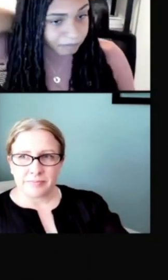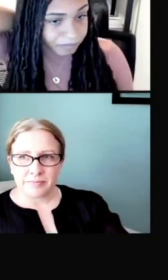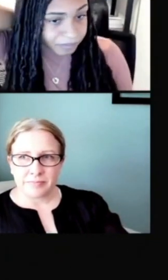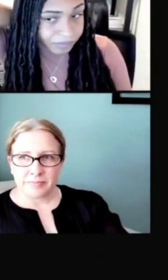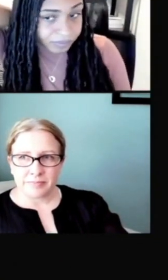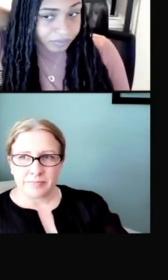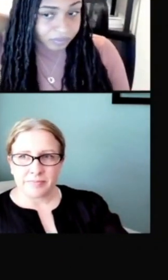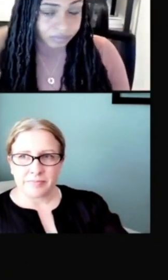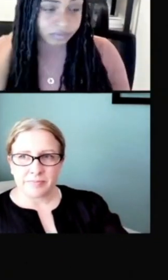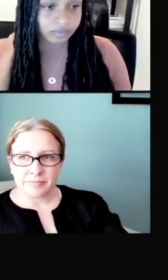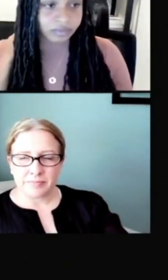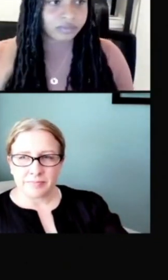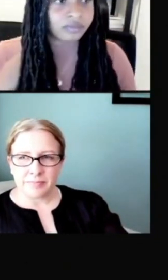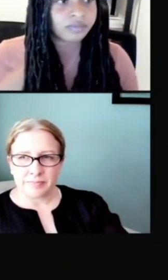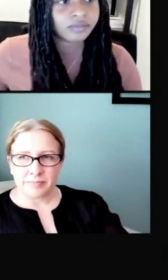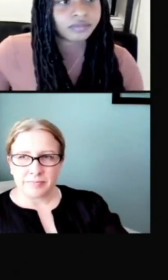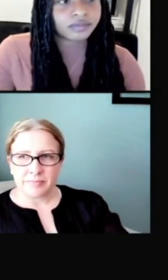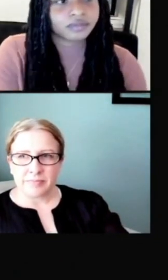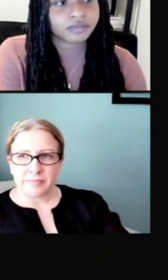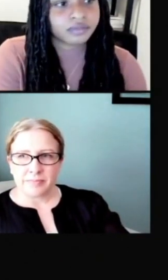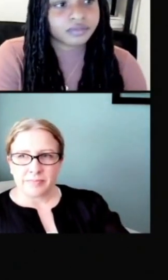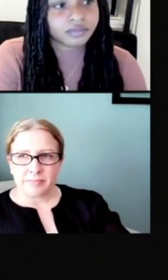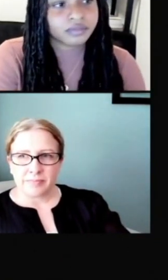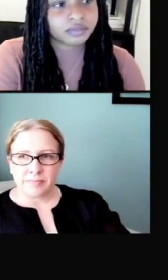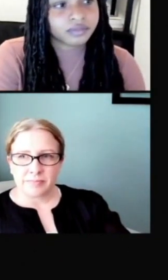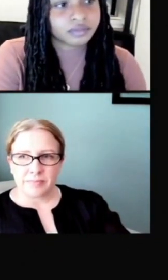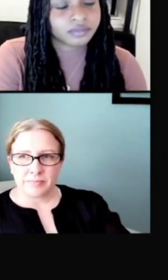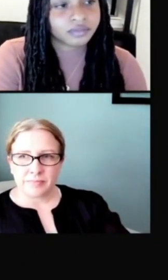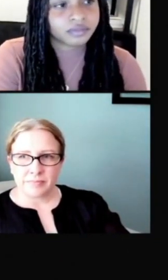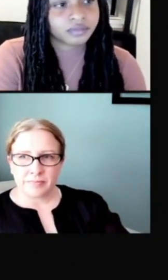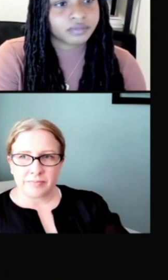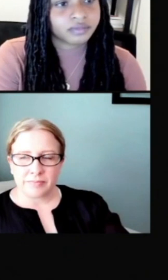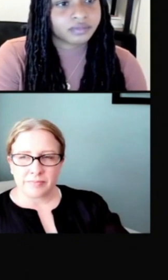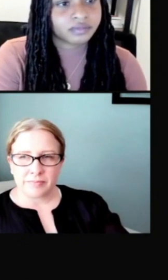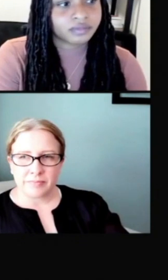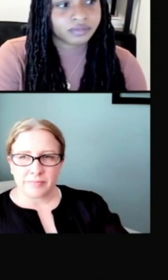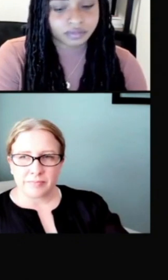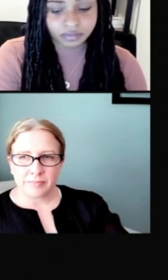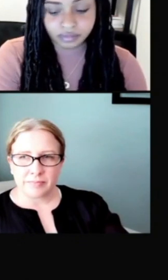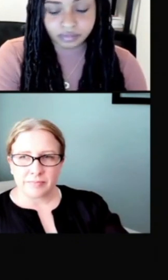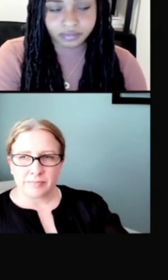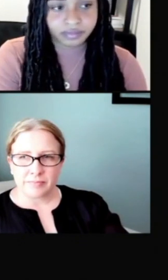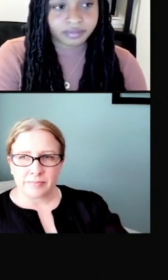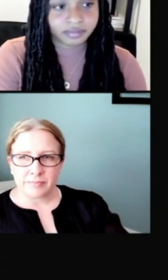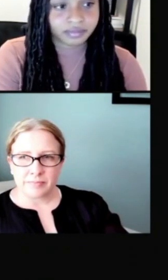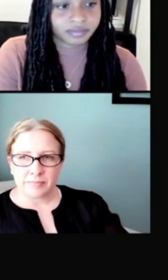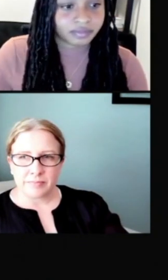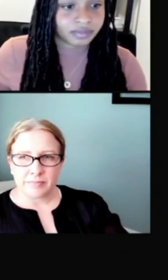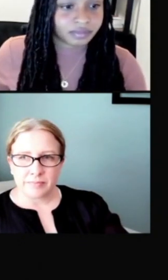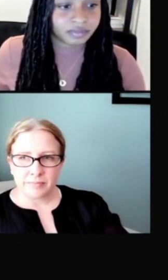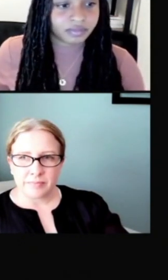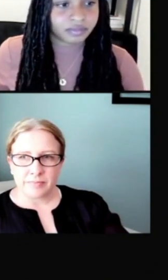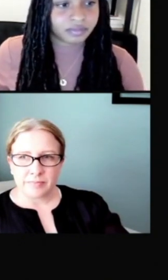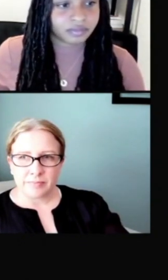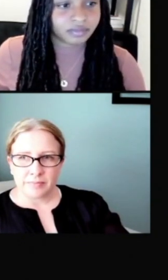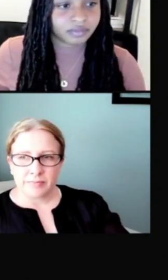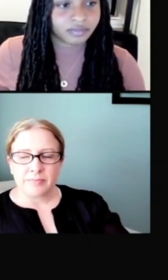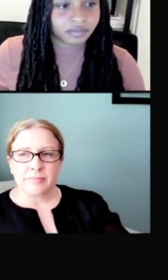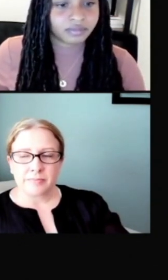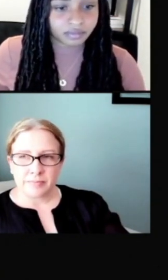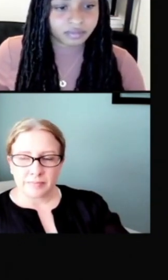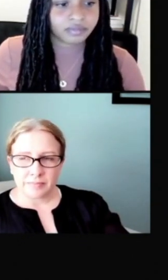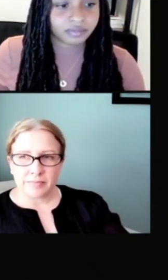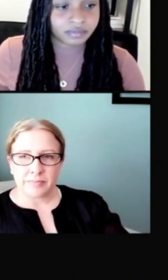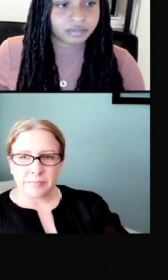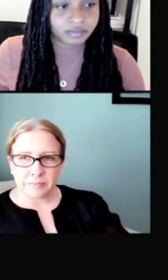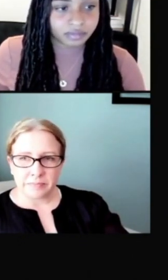want to engage you, want to make you feel comfortable. We're not here to do anything to you. We want to give you the information so that you can choose and you